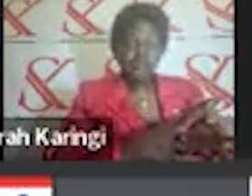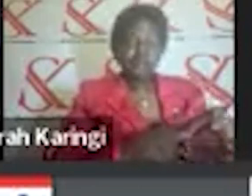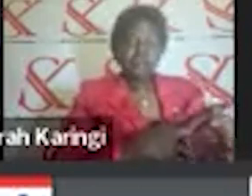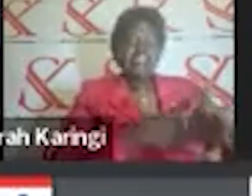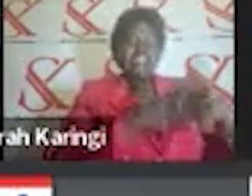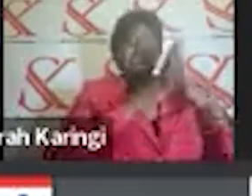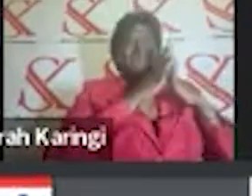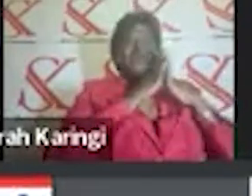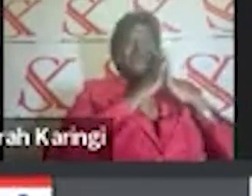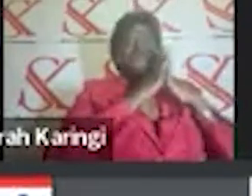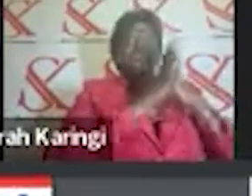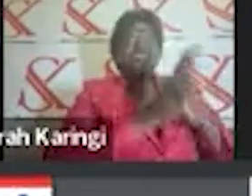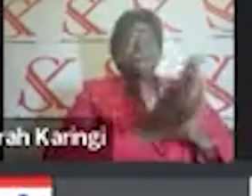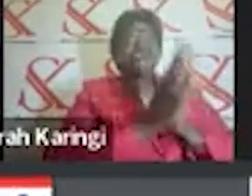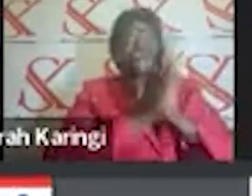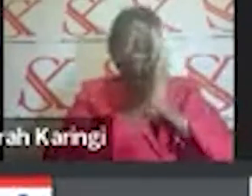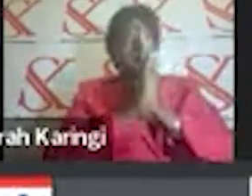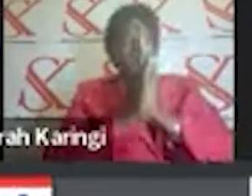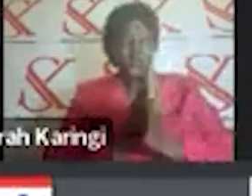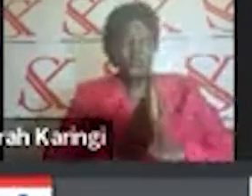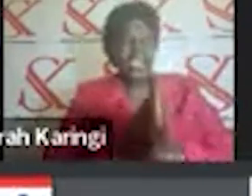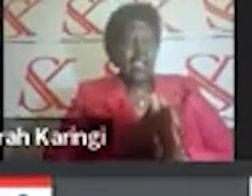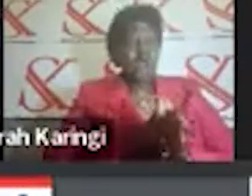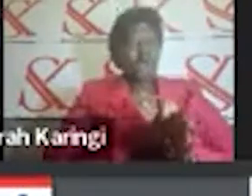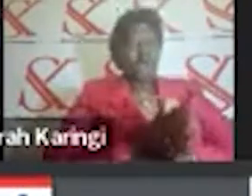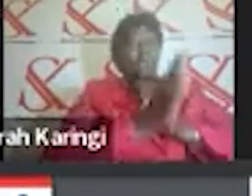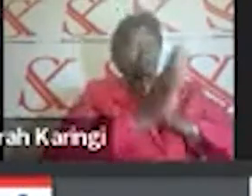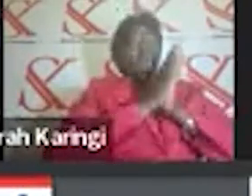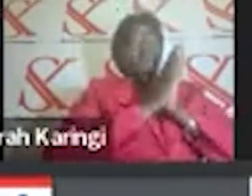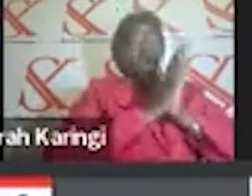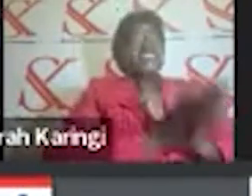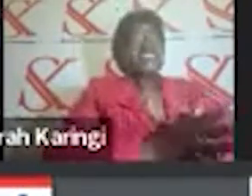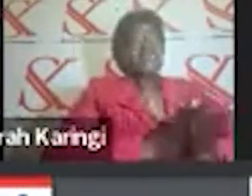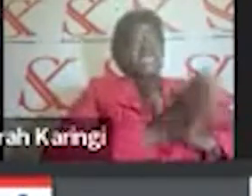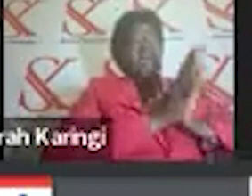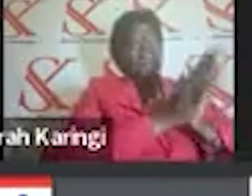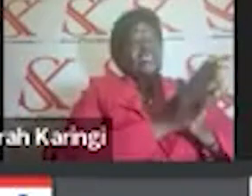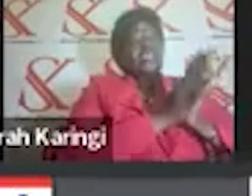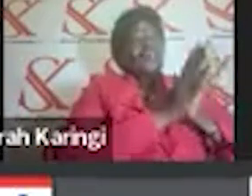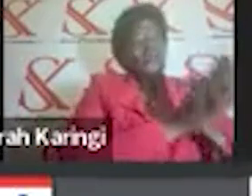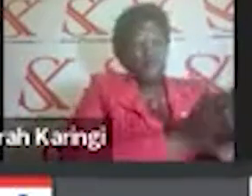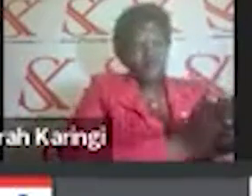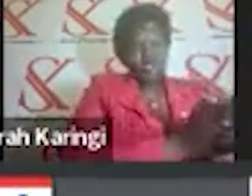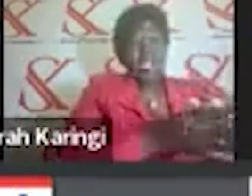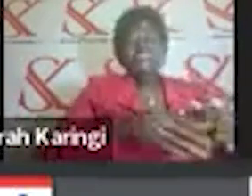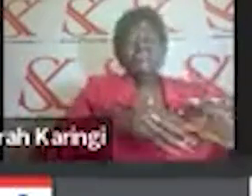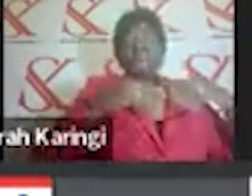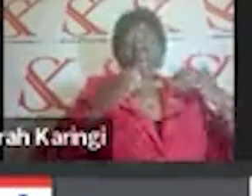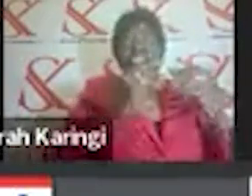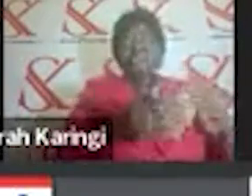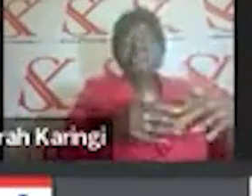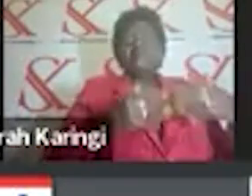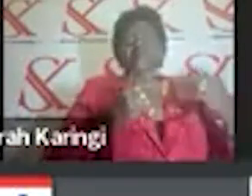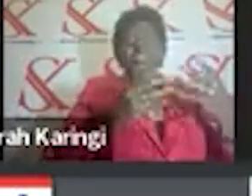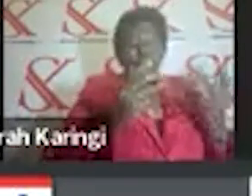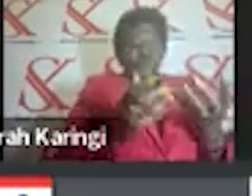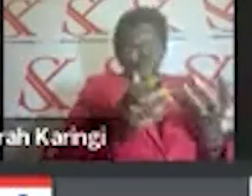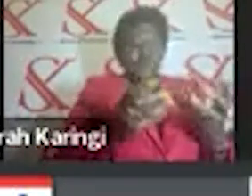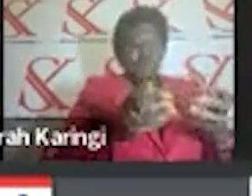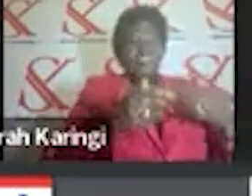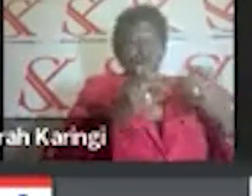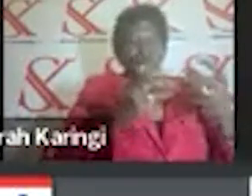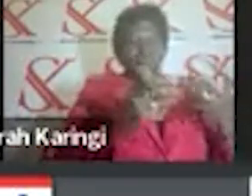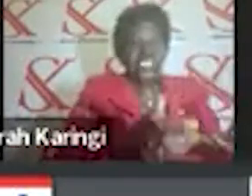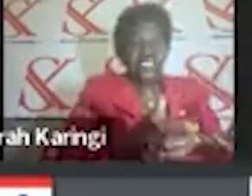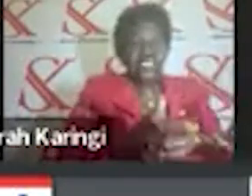relationship. Then we have to make the relationship strong. How? By just becoming you. And what I mean by being you